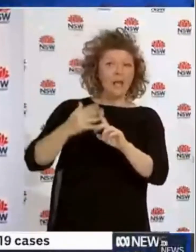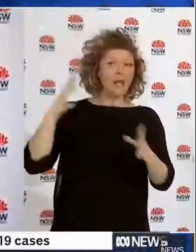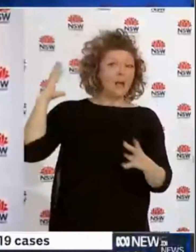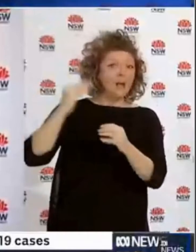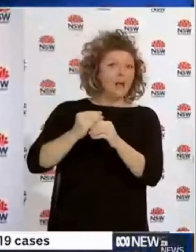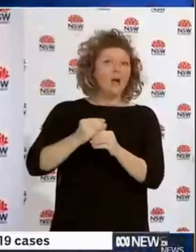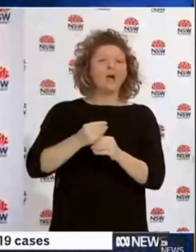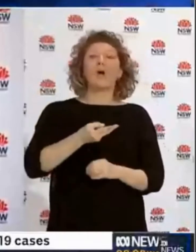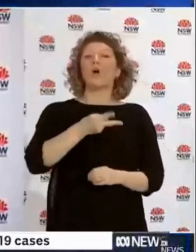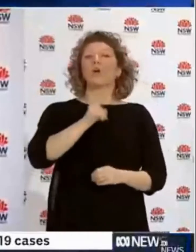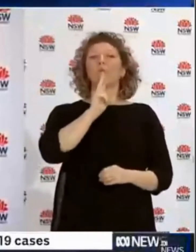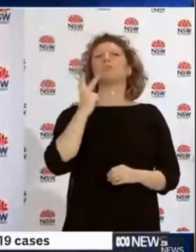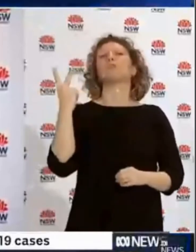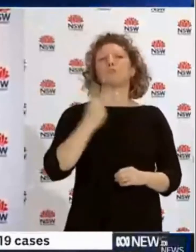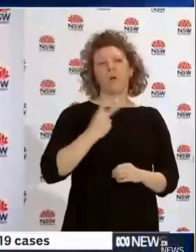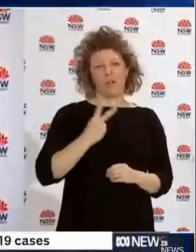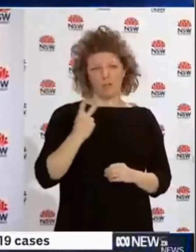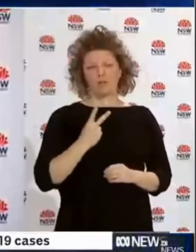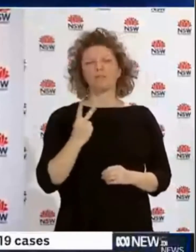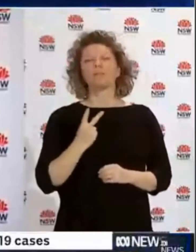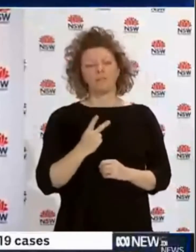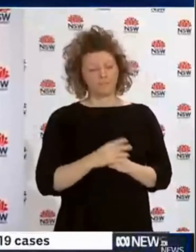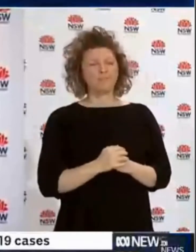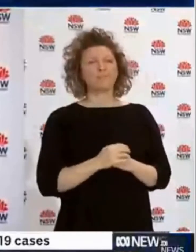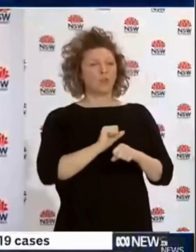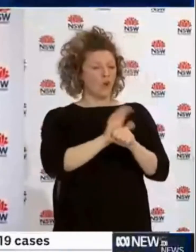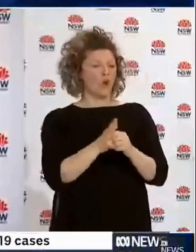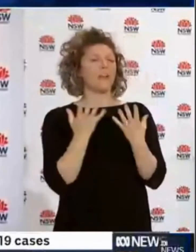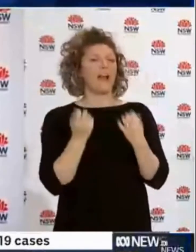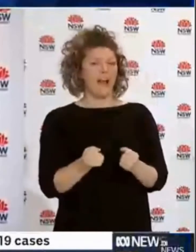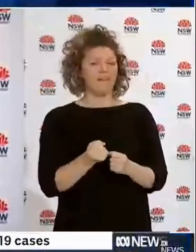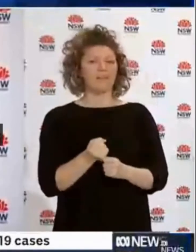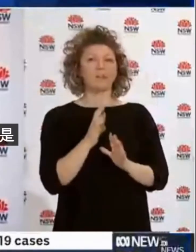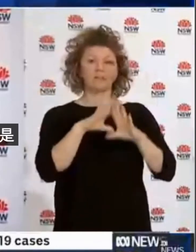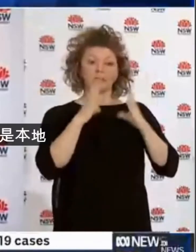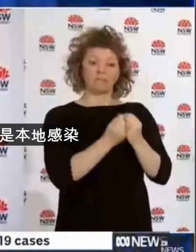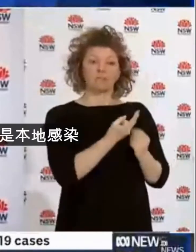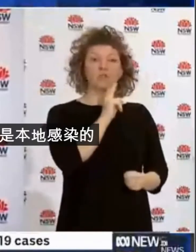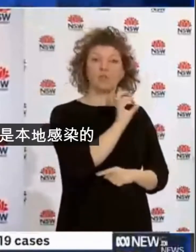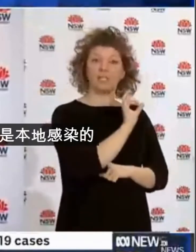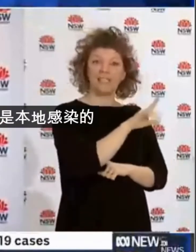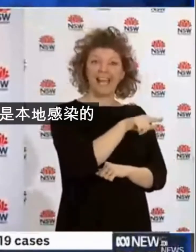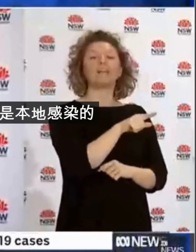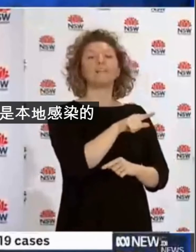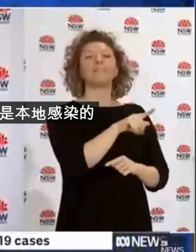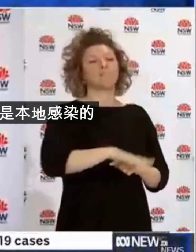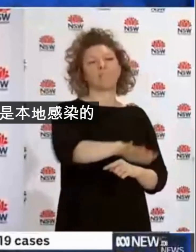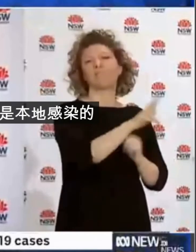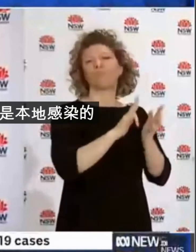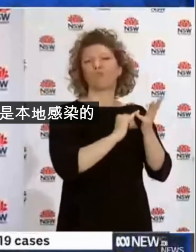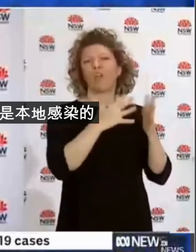were 212 cases of COVID reported in New South Wales. Of these, 210 were locally acquired and 2 are